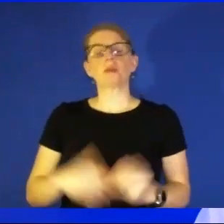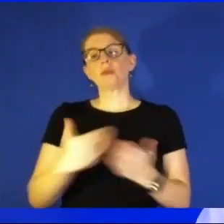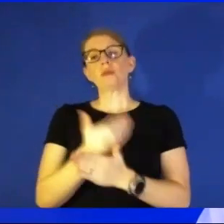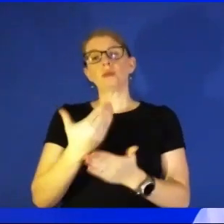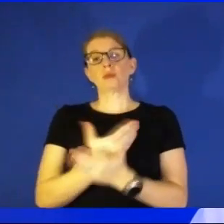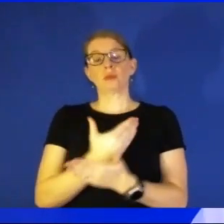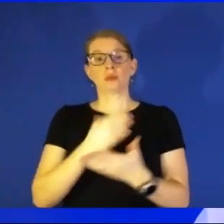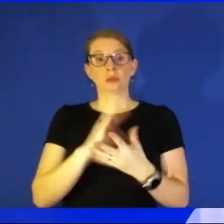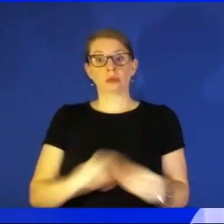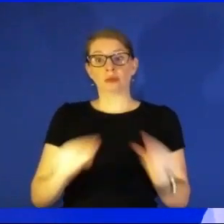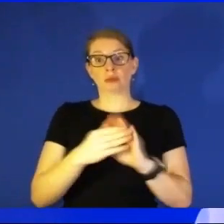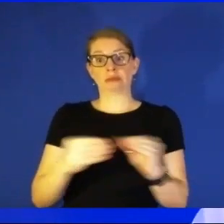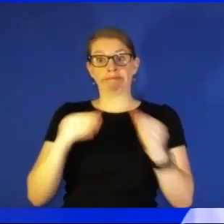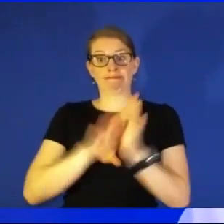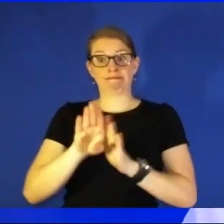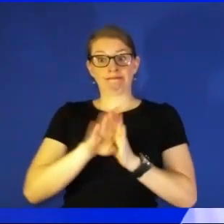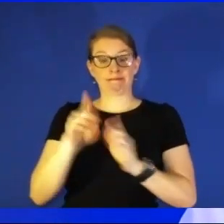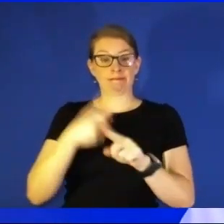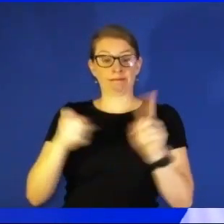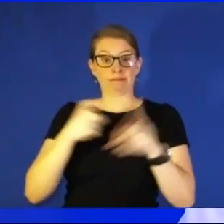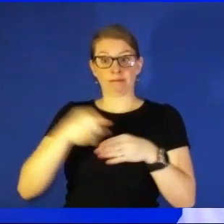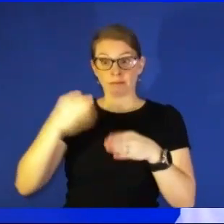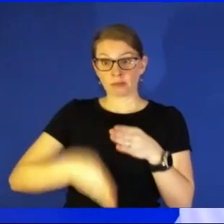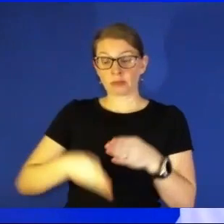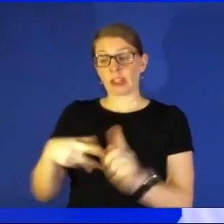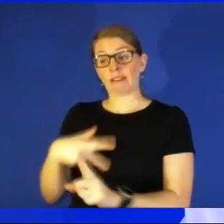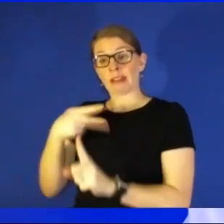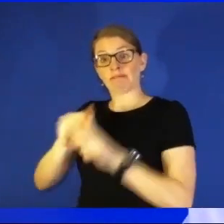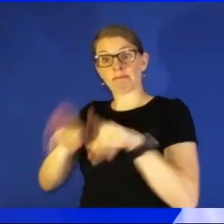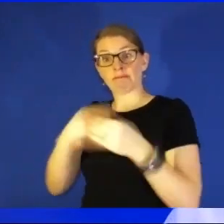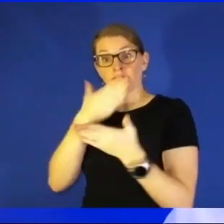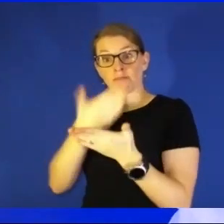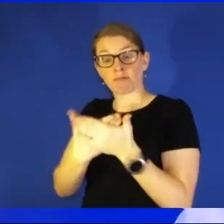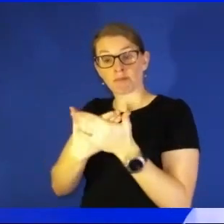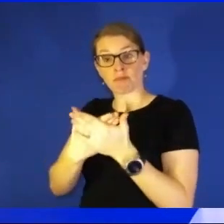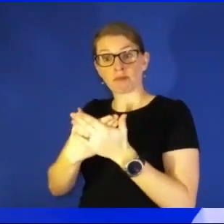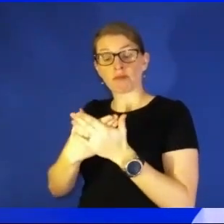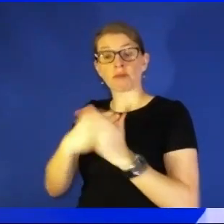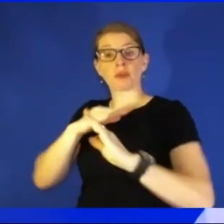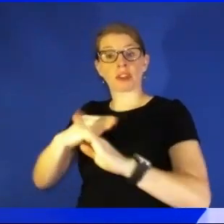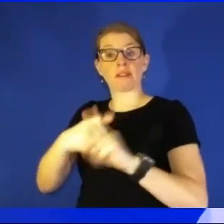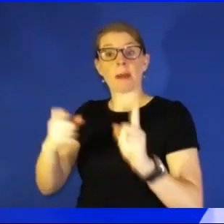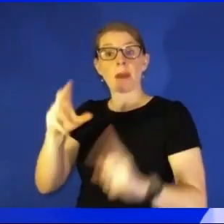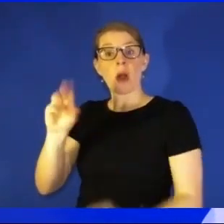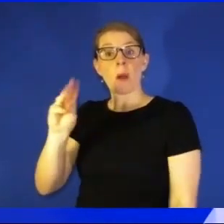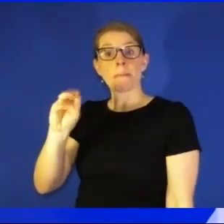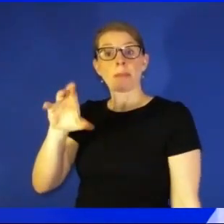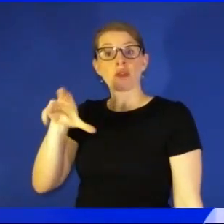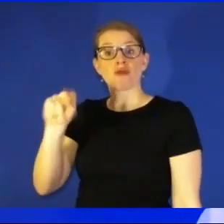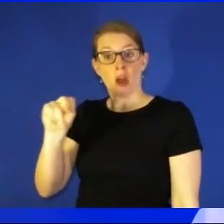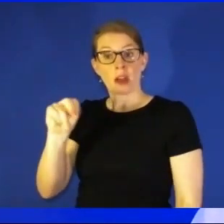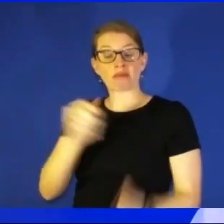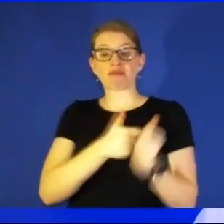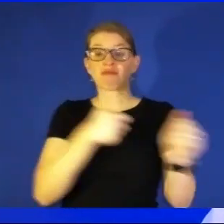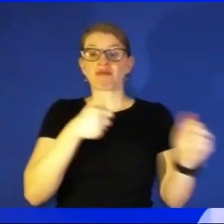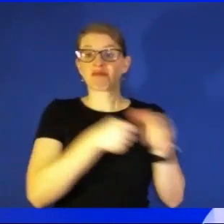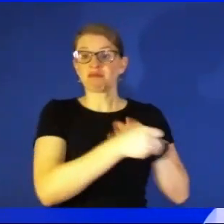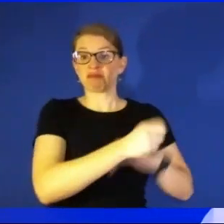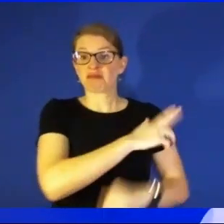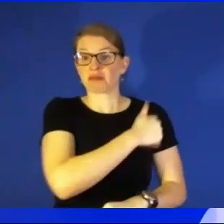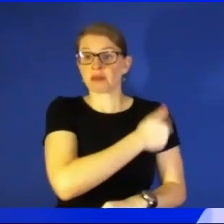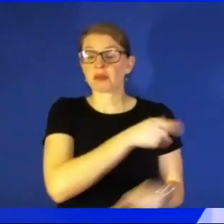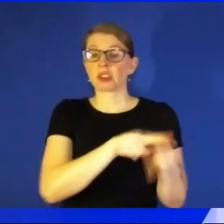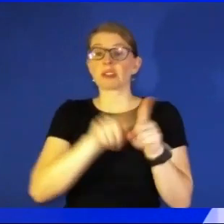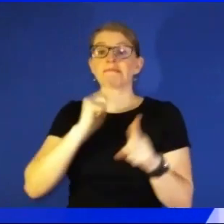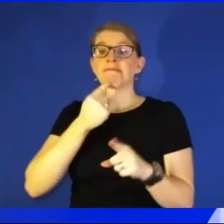as well. The vaccines continue to offer good protection against Omicron for hospitalization and severe disease. Also